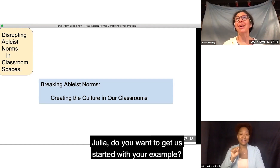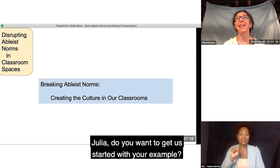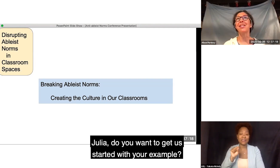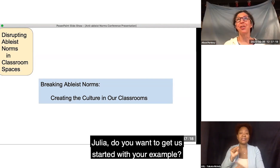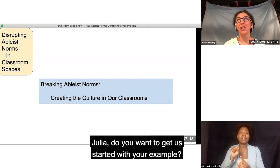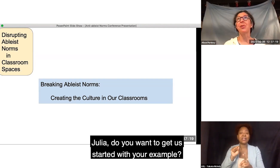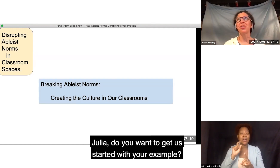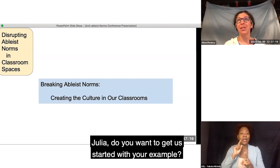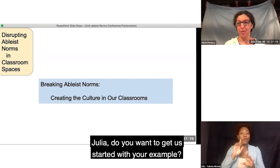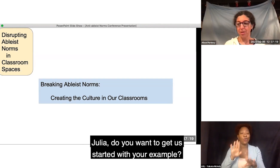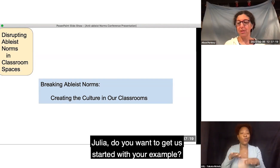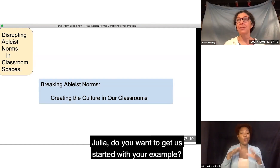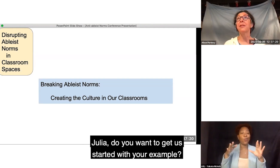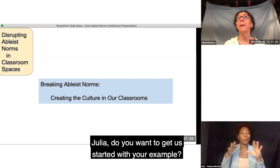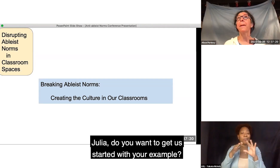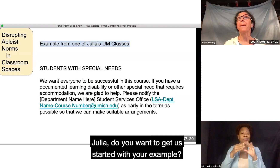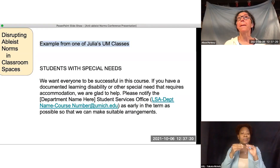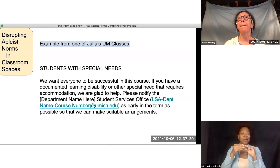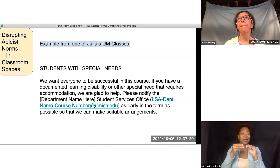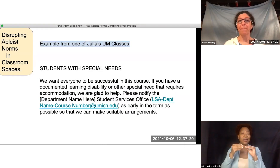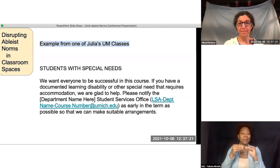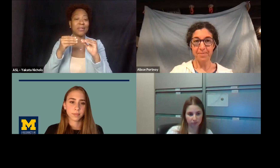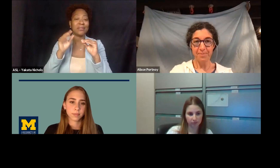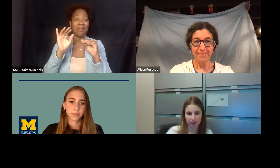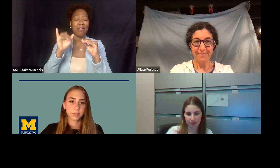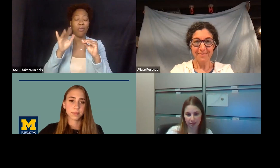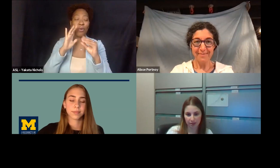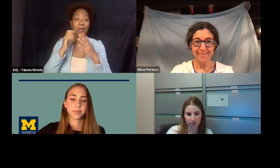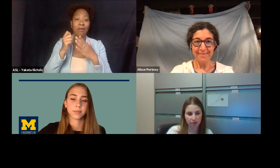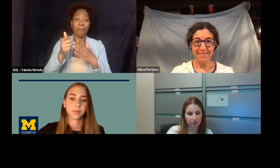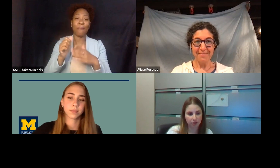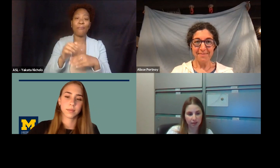do you want to get us started with your example?